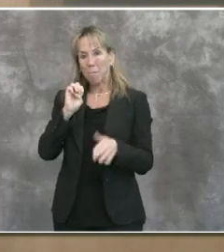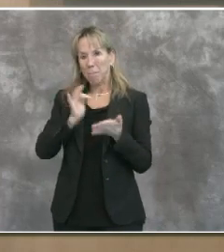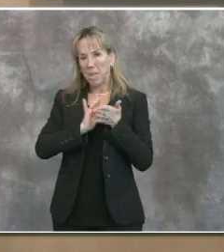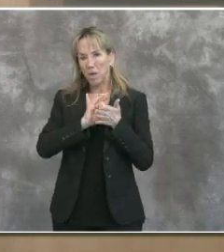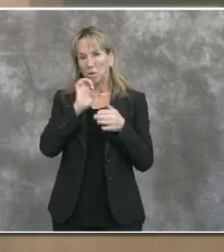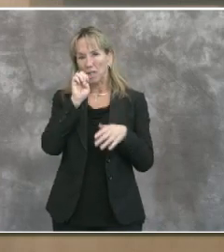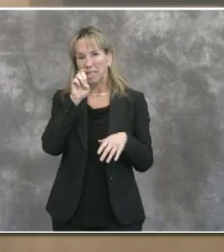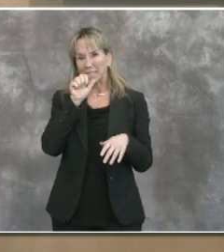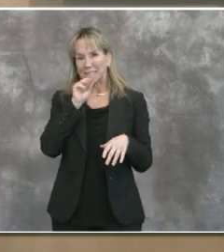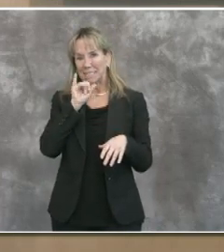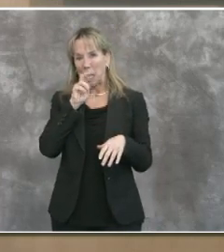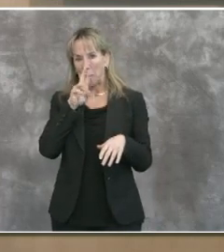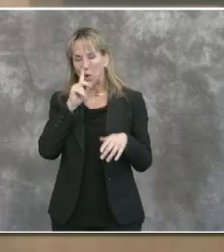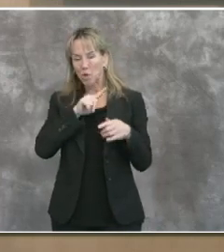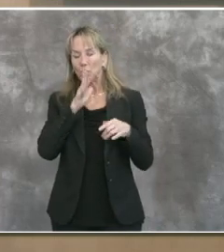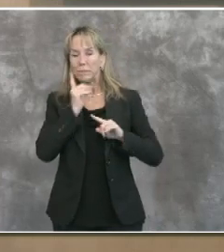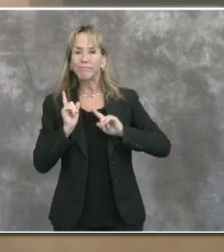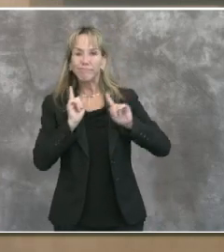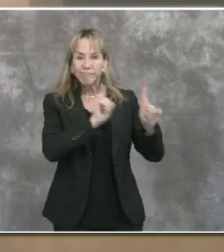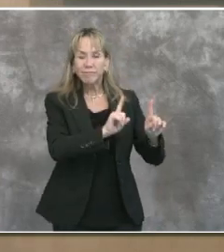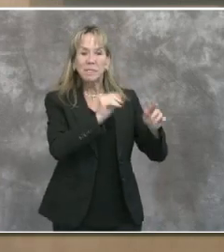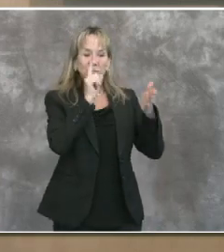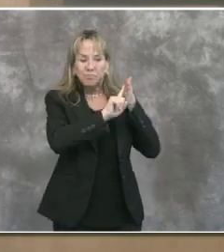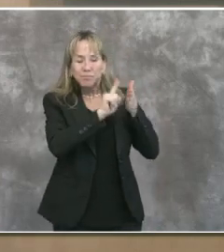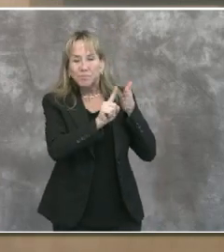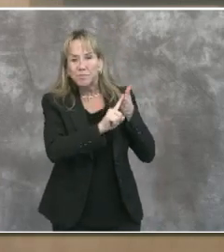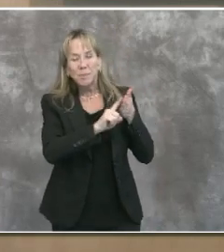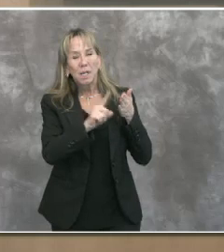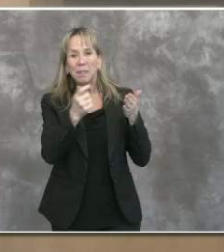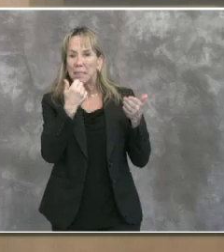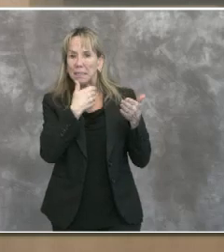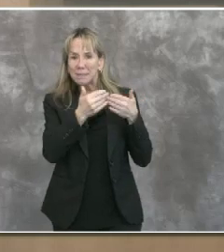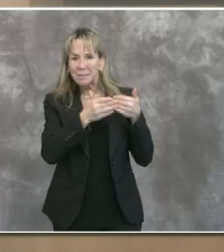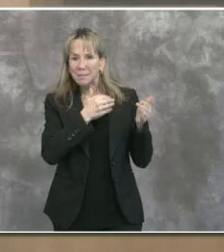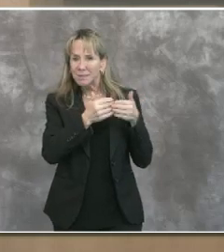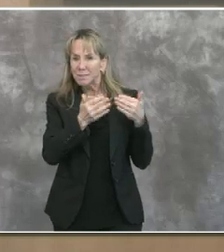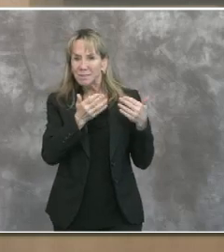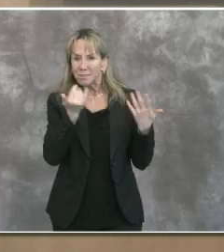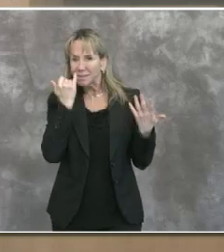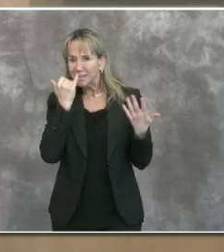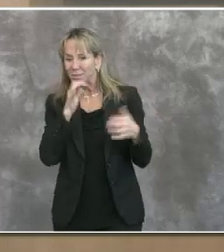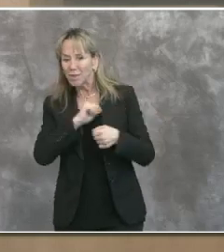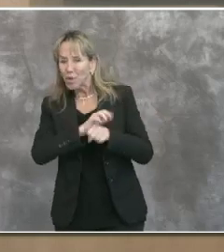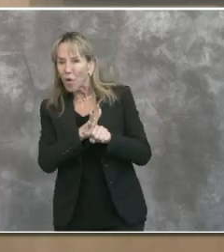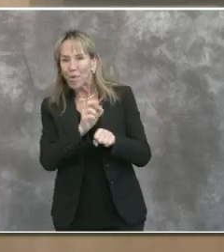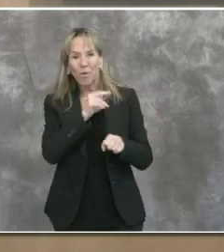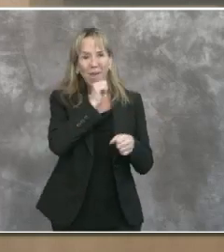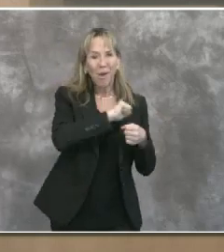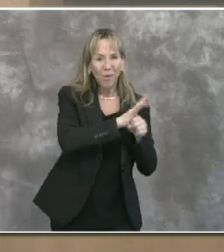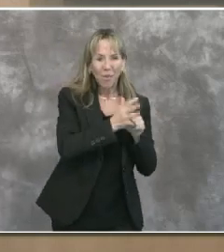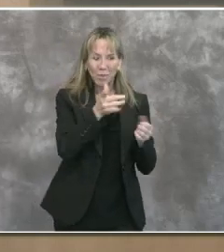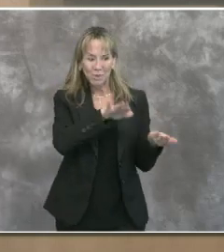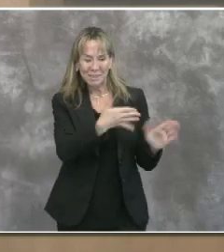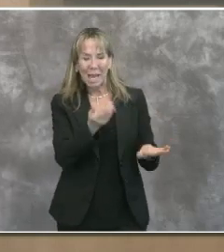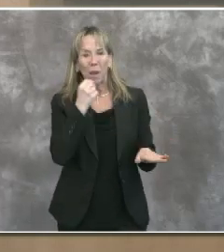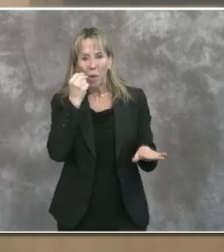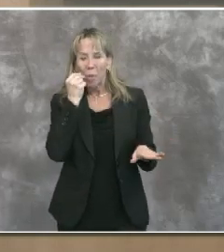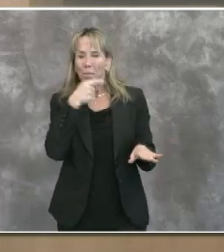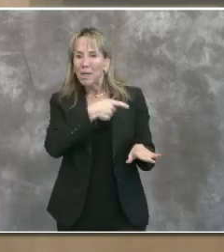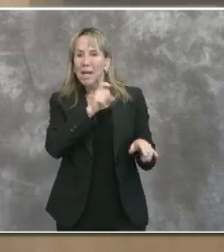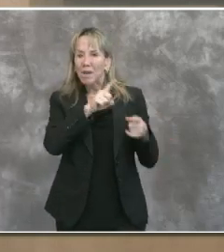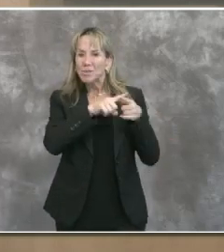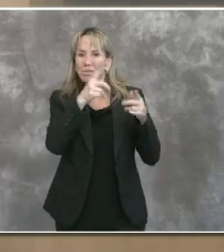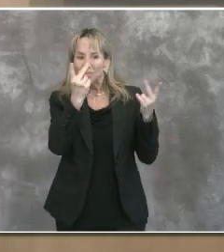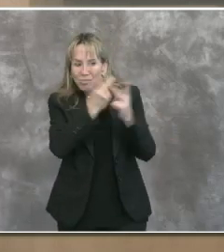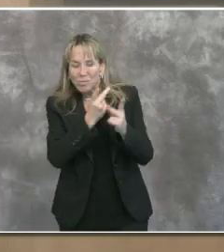routine basis. In this unfortunate time of COVID, we think about that as potentially one of the causes